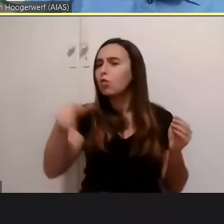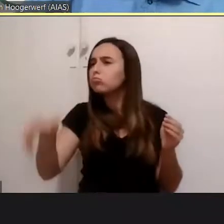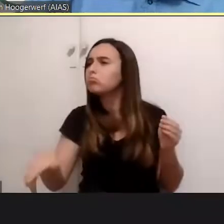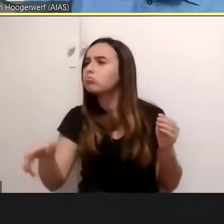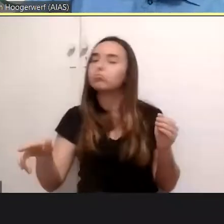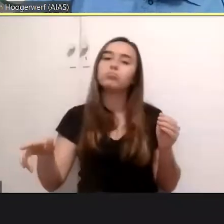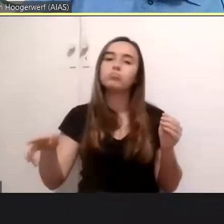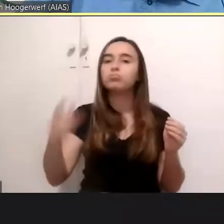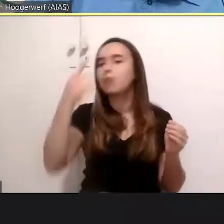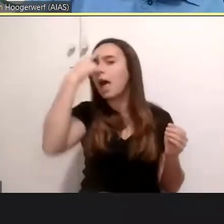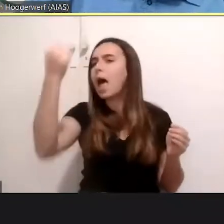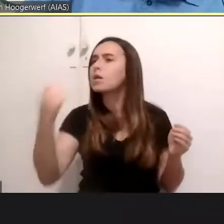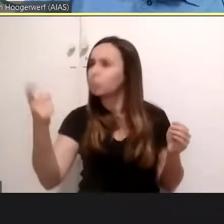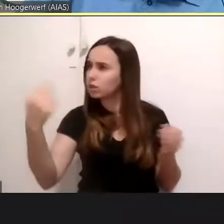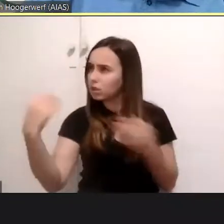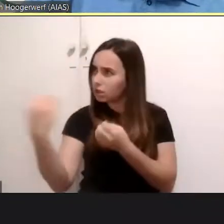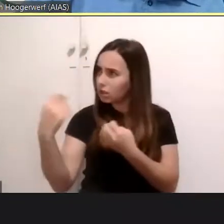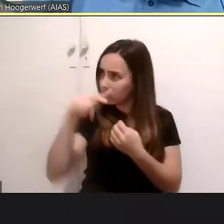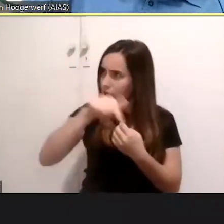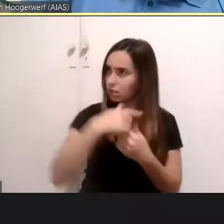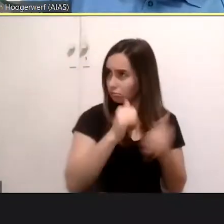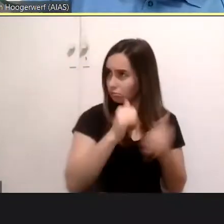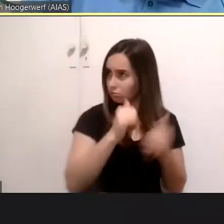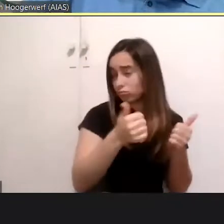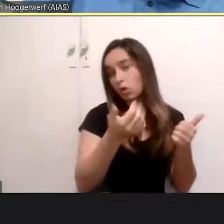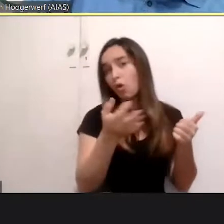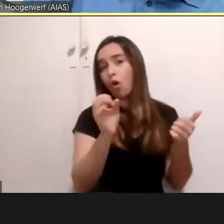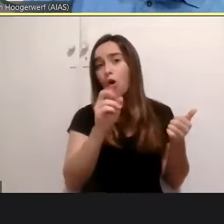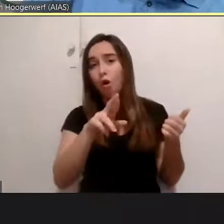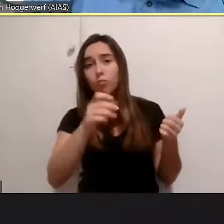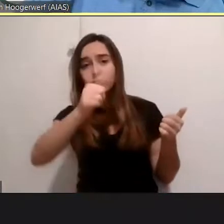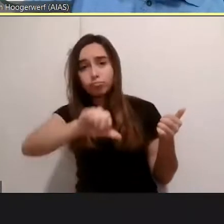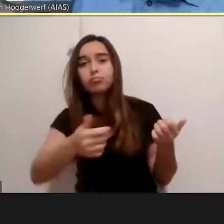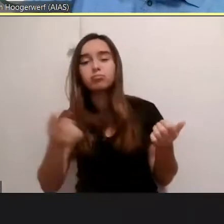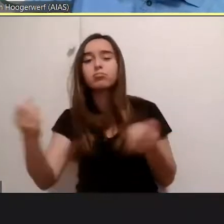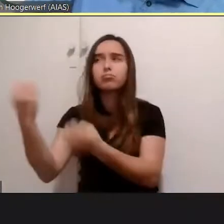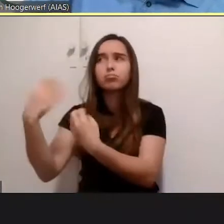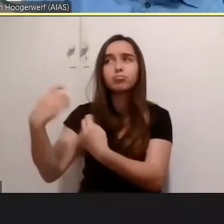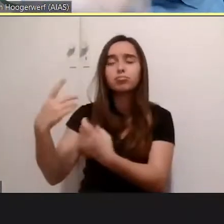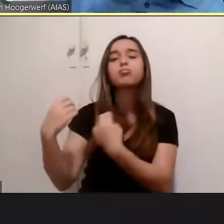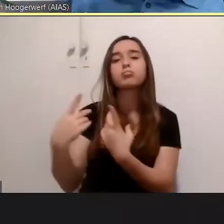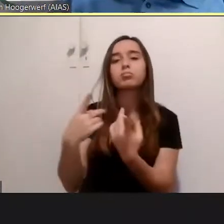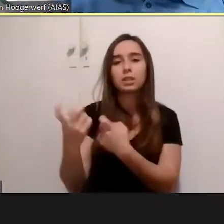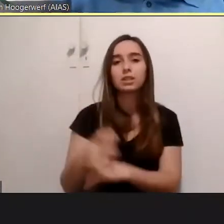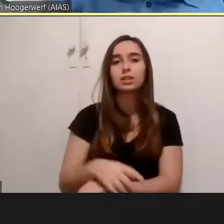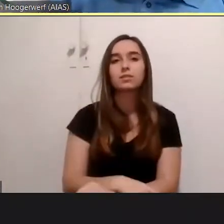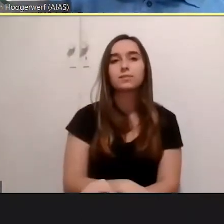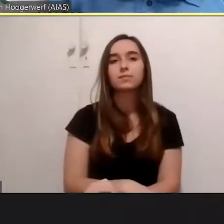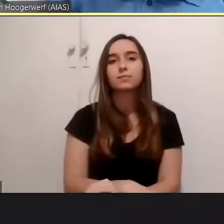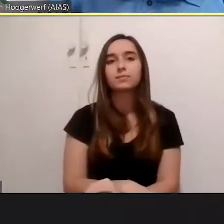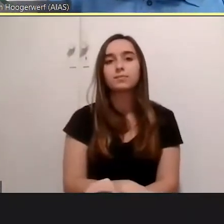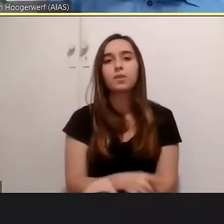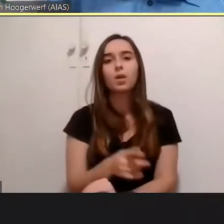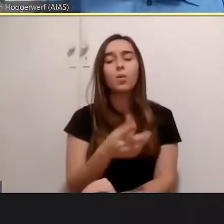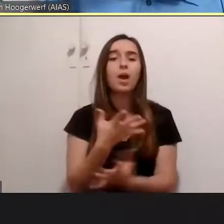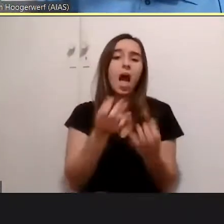the extensive trialing with different user groups. I have two examples of projects that we've been involved in to